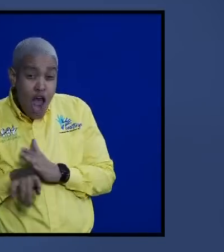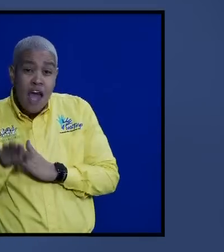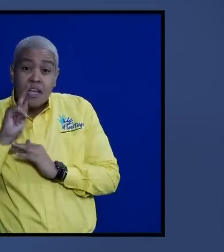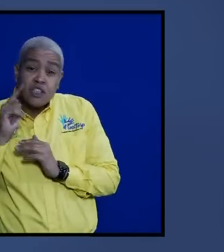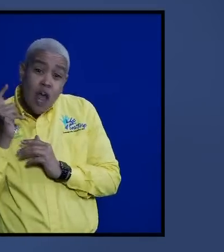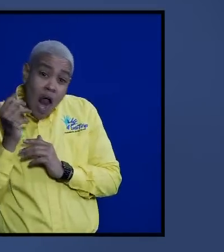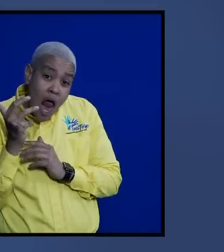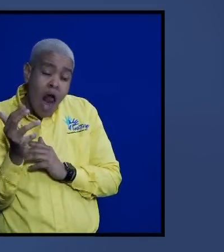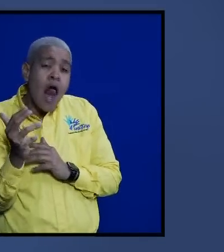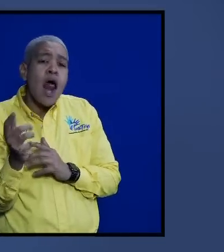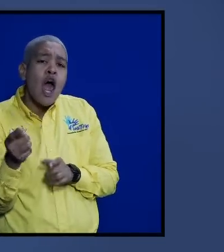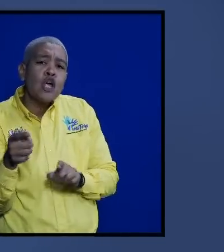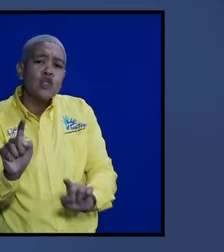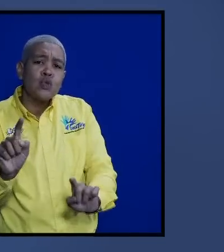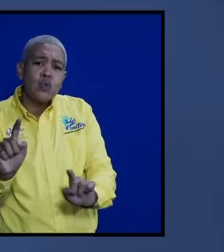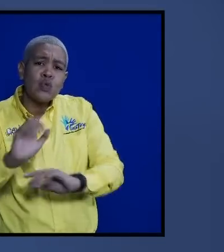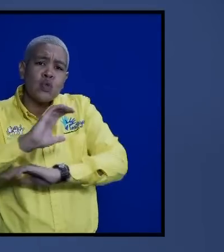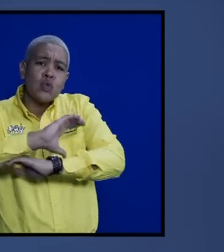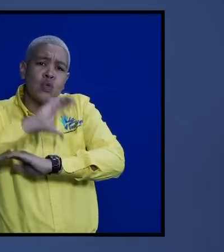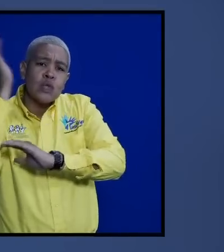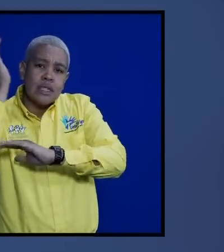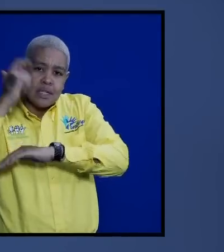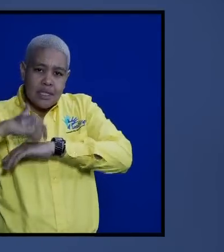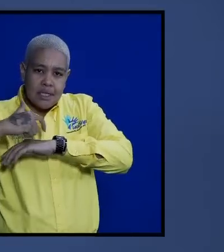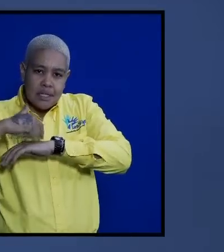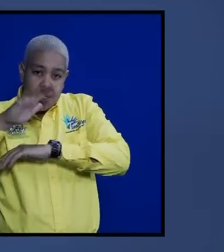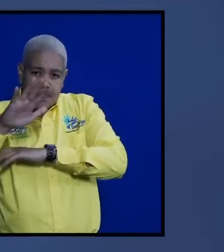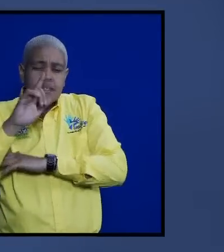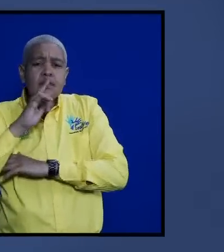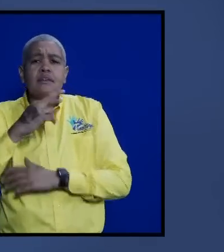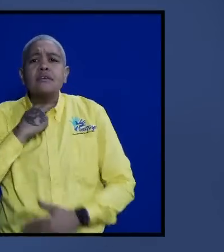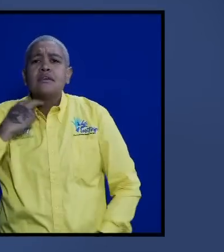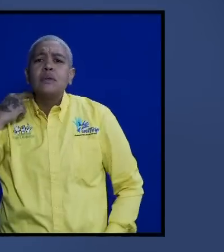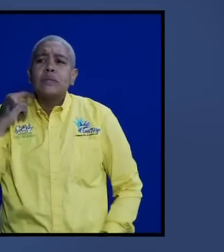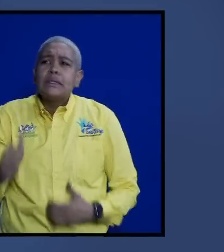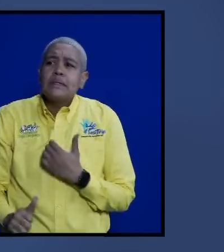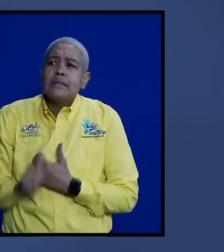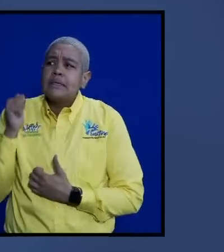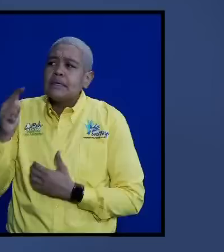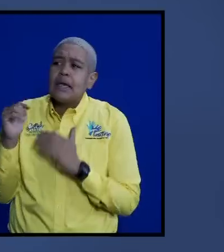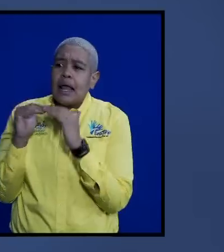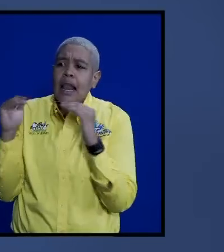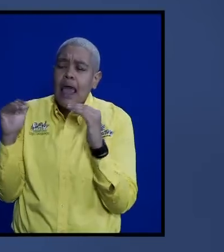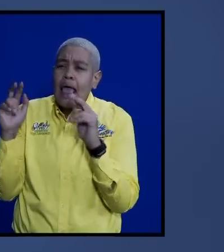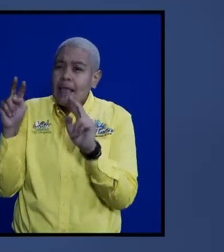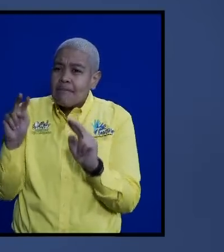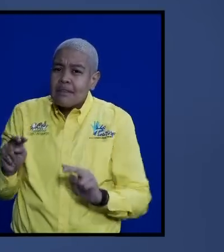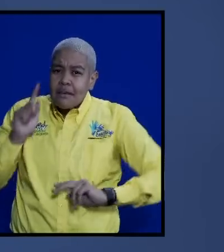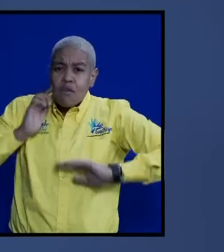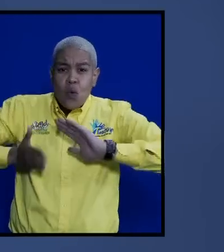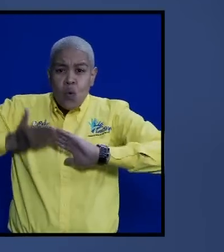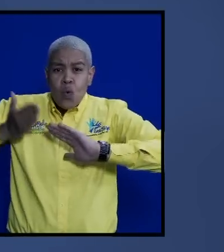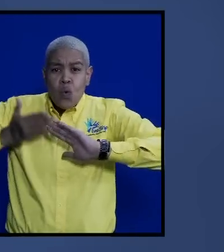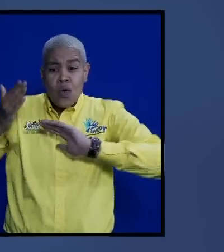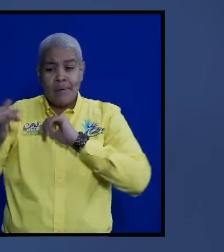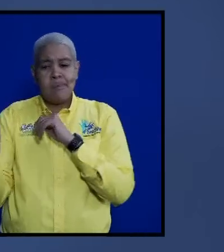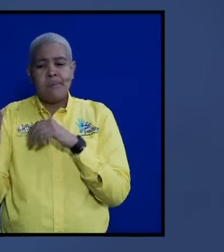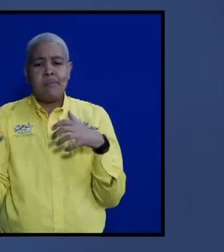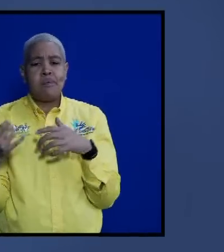to and during the Christmas season, the threat levels for ongoing gang